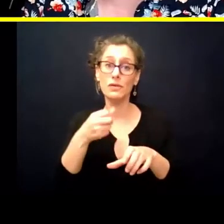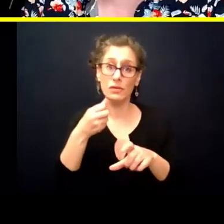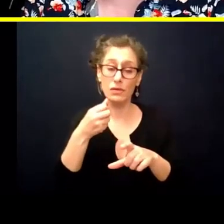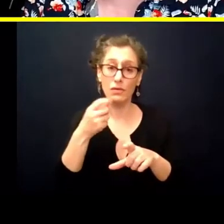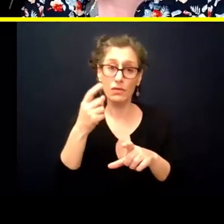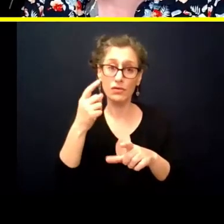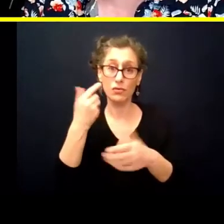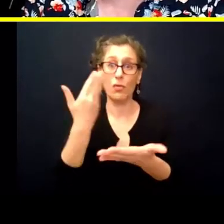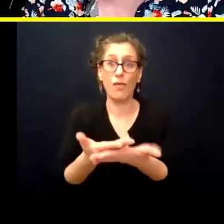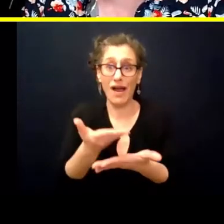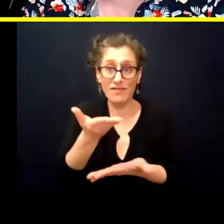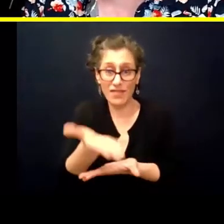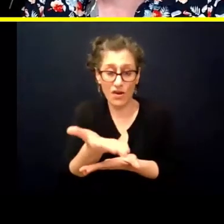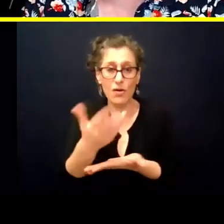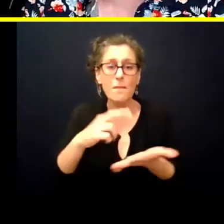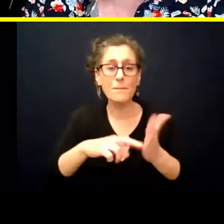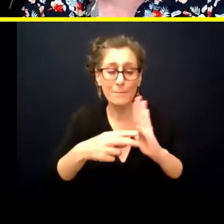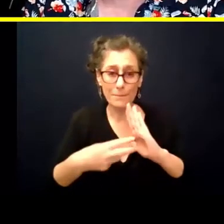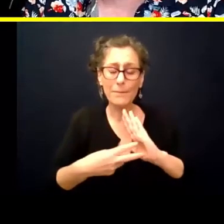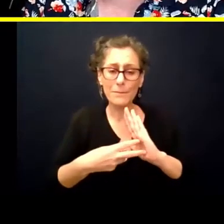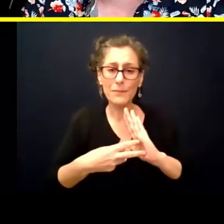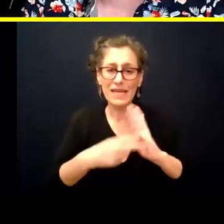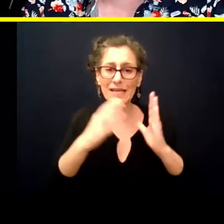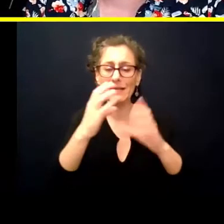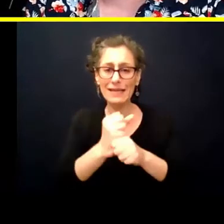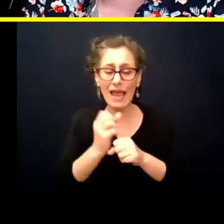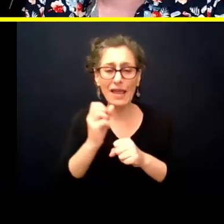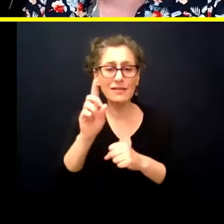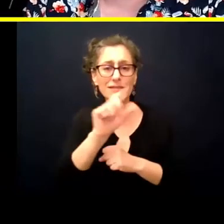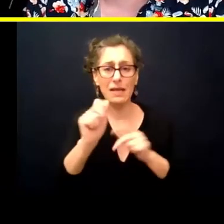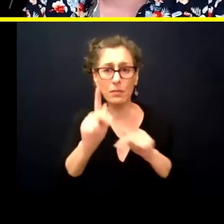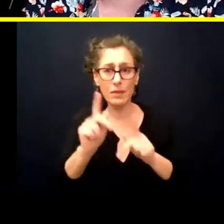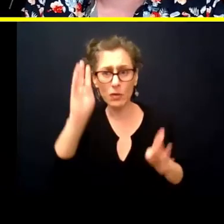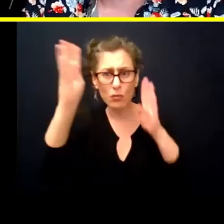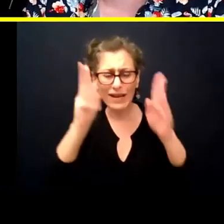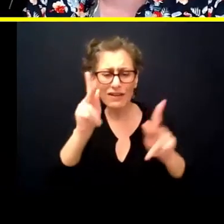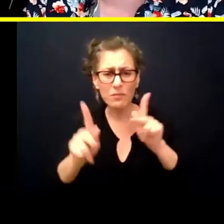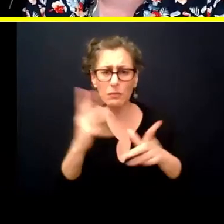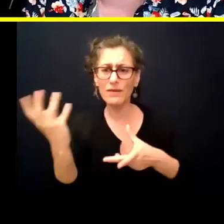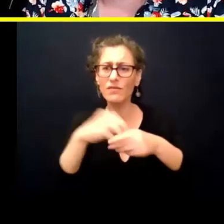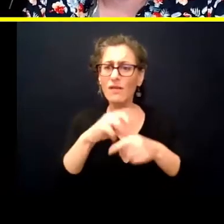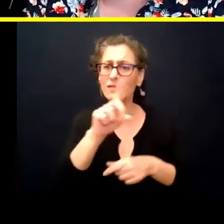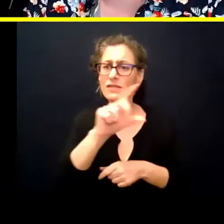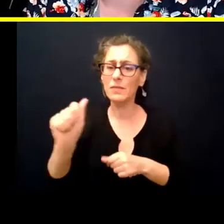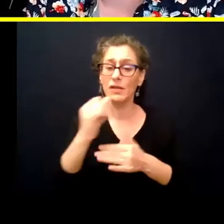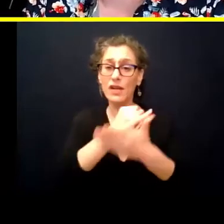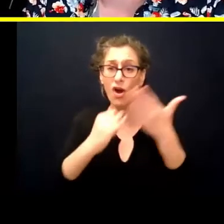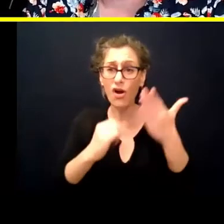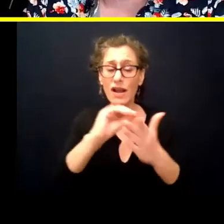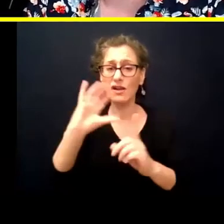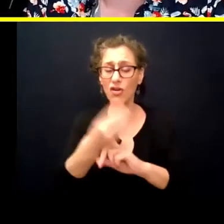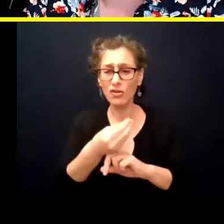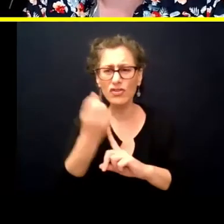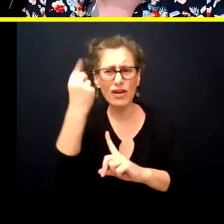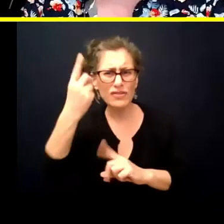to, get people, disabled people, creatives who are engaged in disability art and disability culture and understand disability history